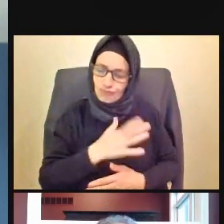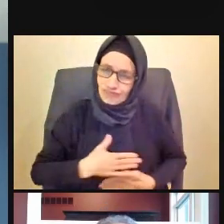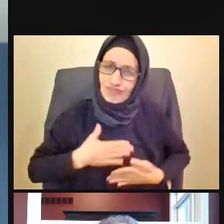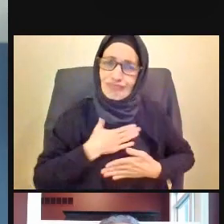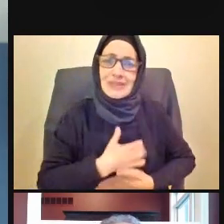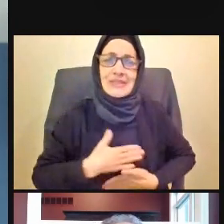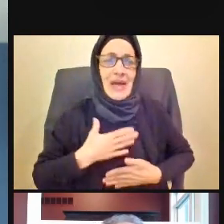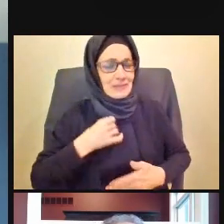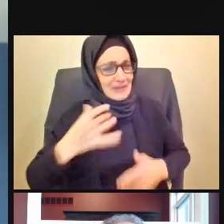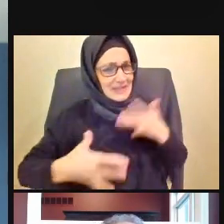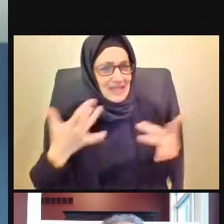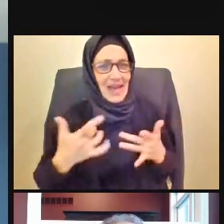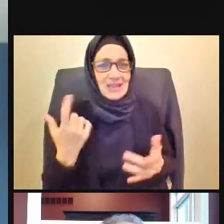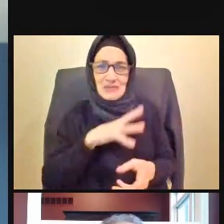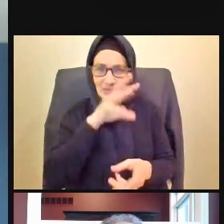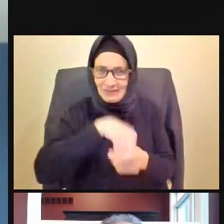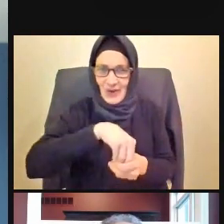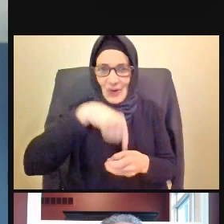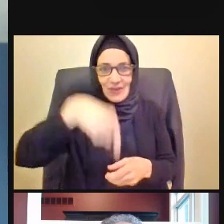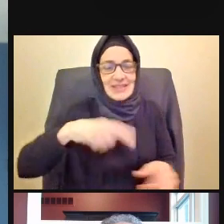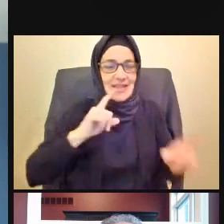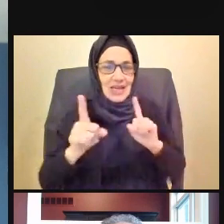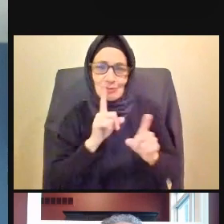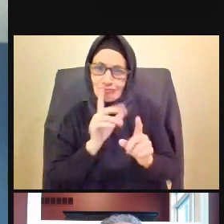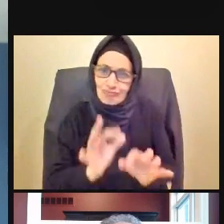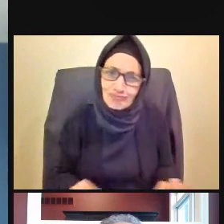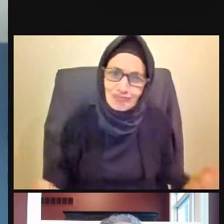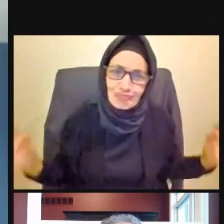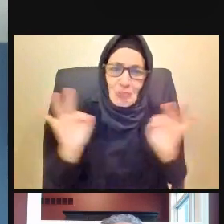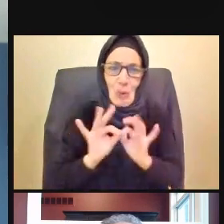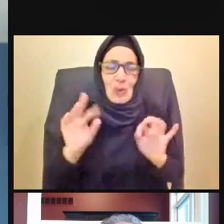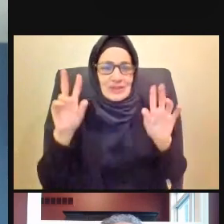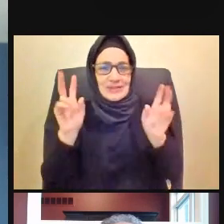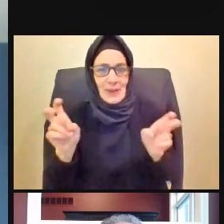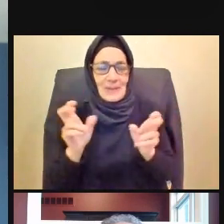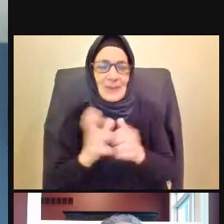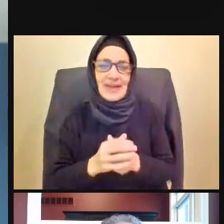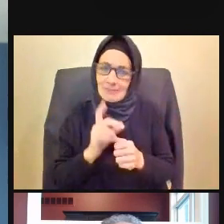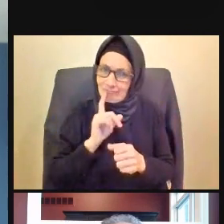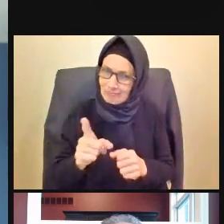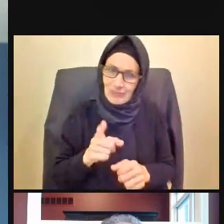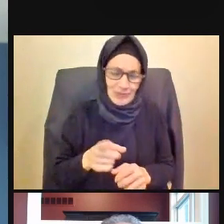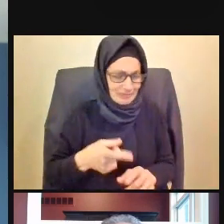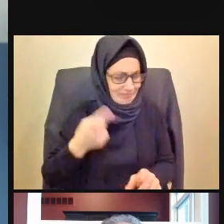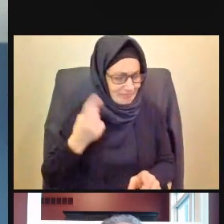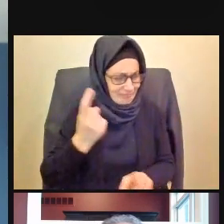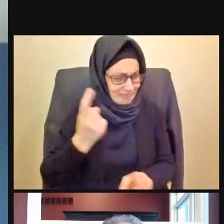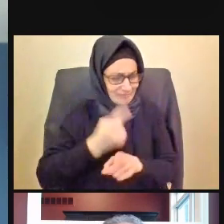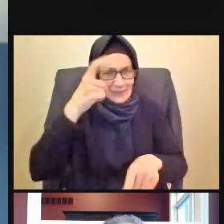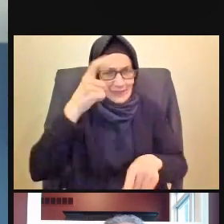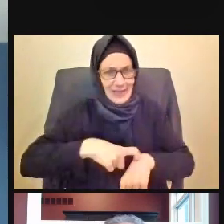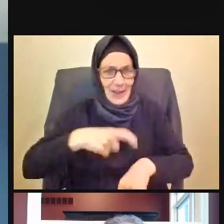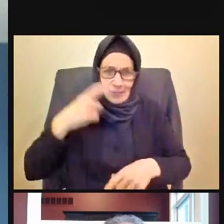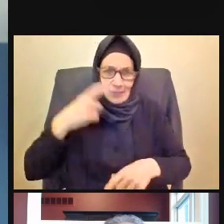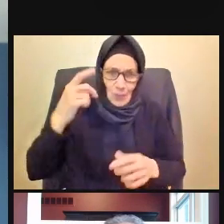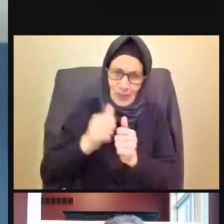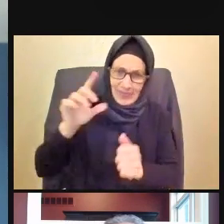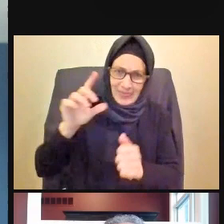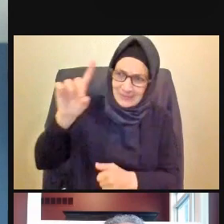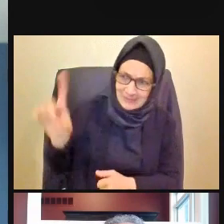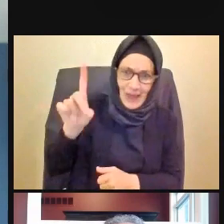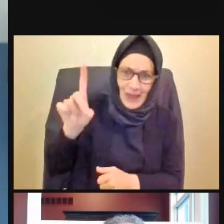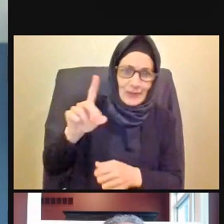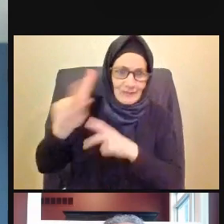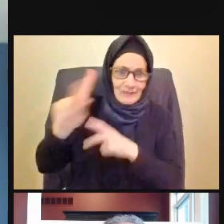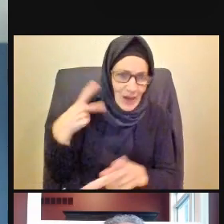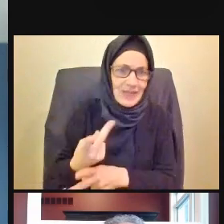this conversation for this very important topic and timely during the Delta variant and all this happening in our country